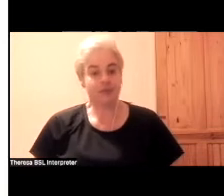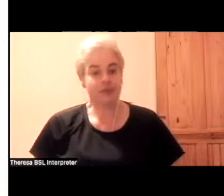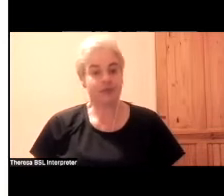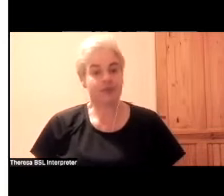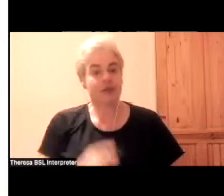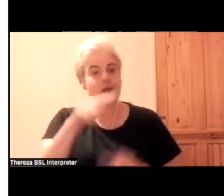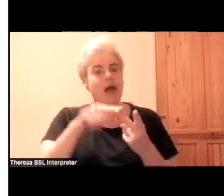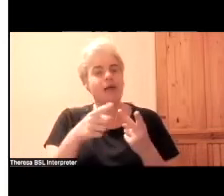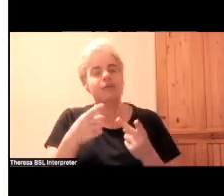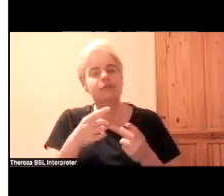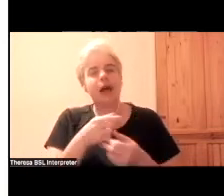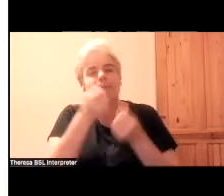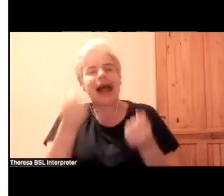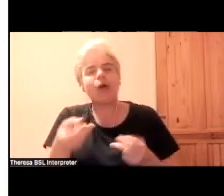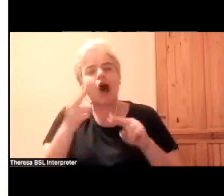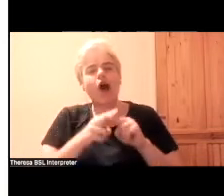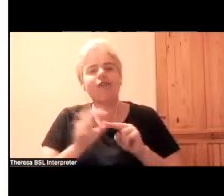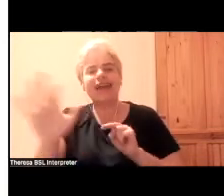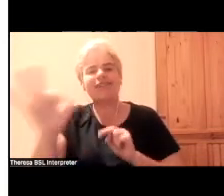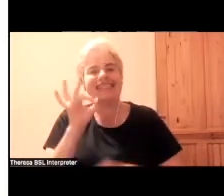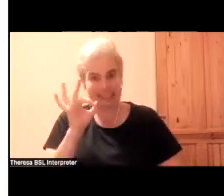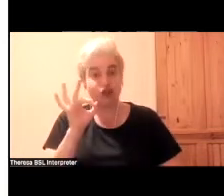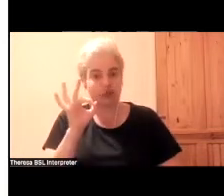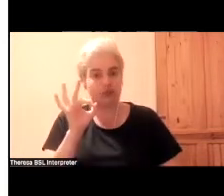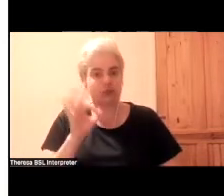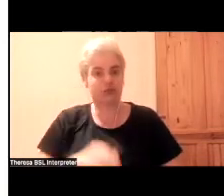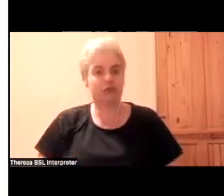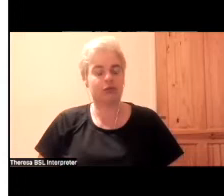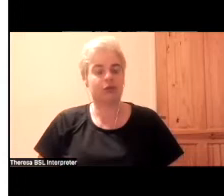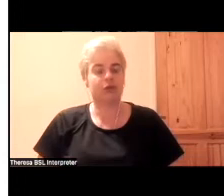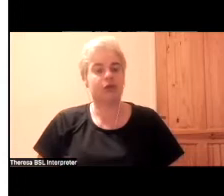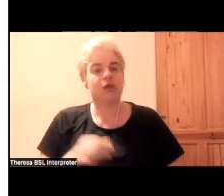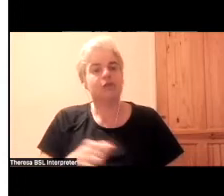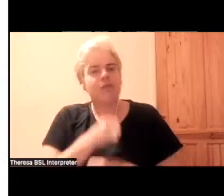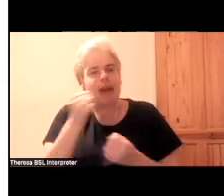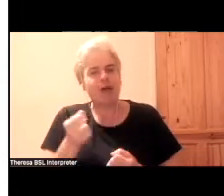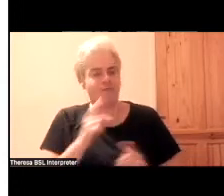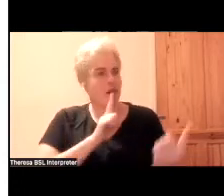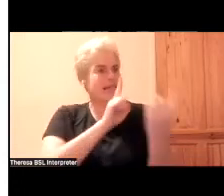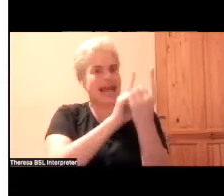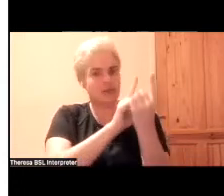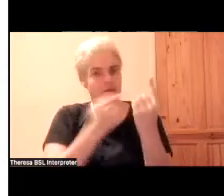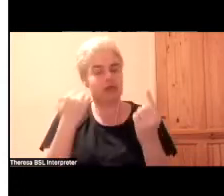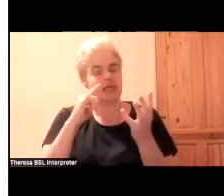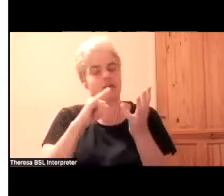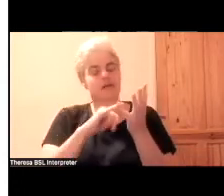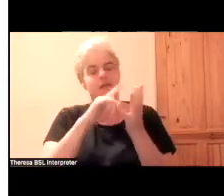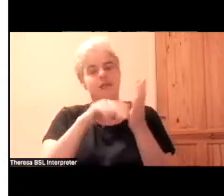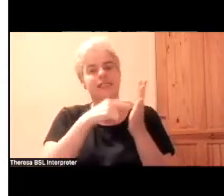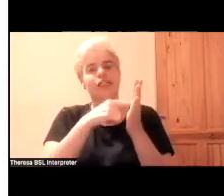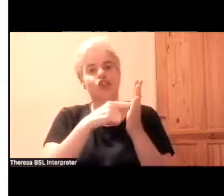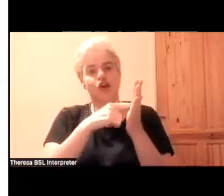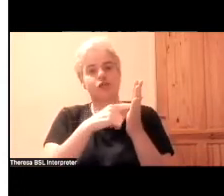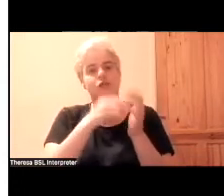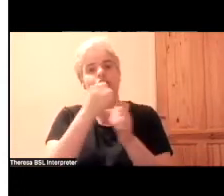Secondly, the power of invitation. In that powerful encounter in St John's Gospel, where